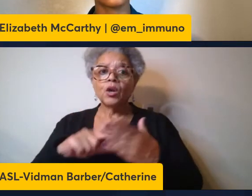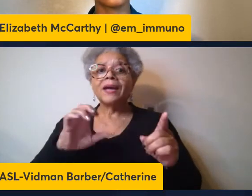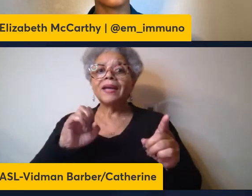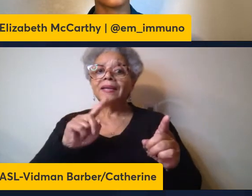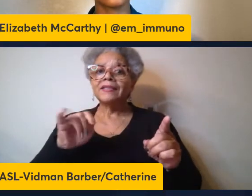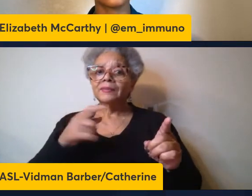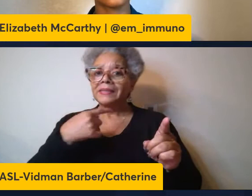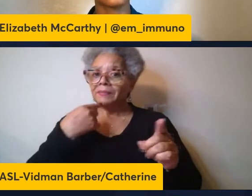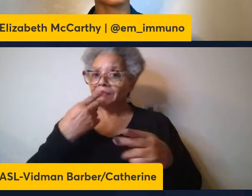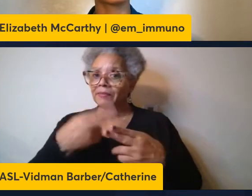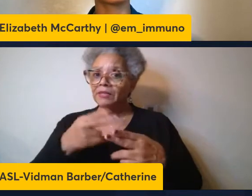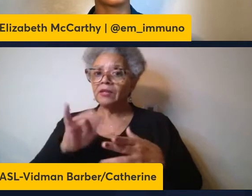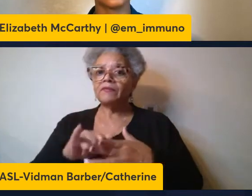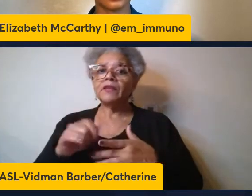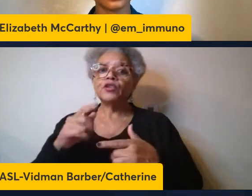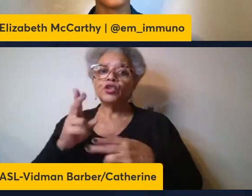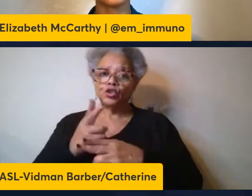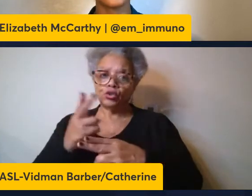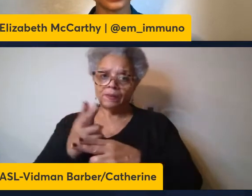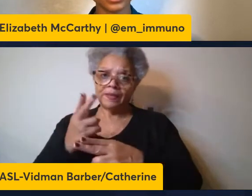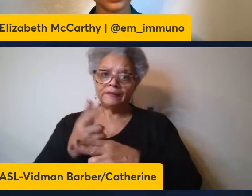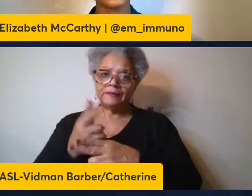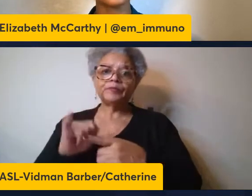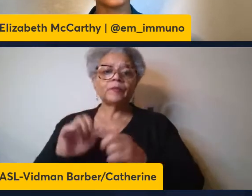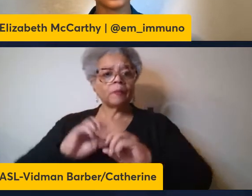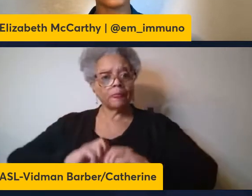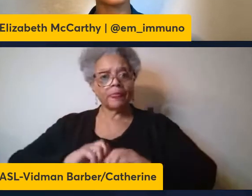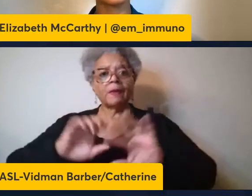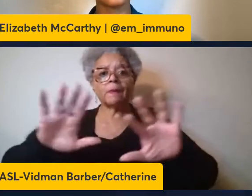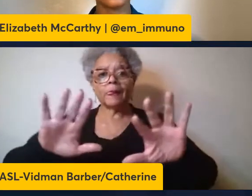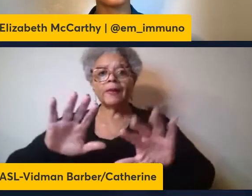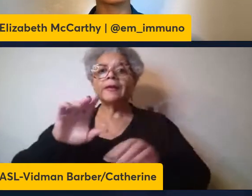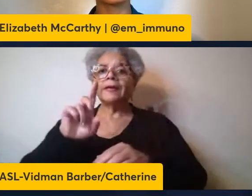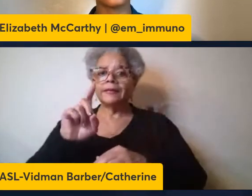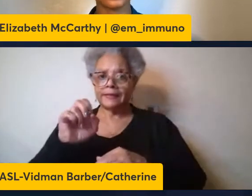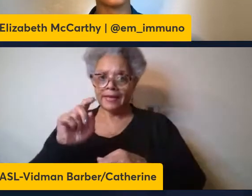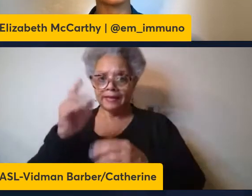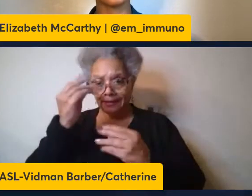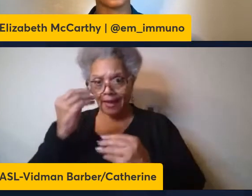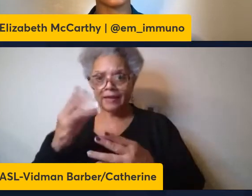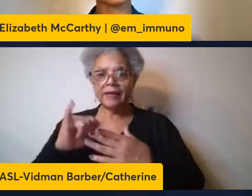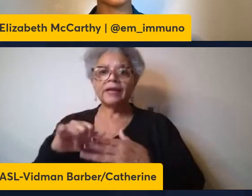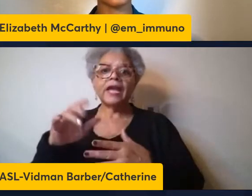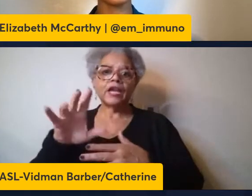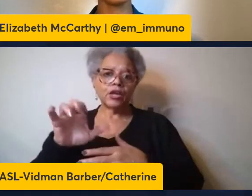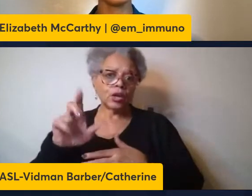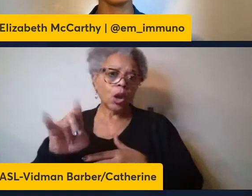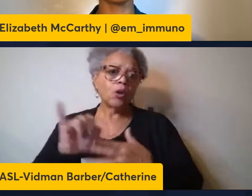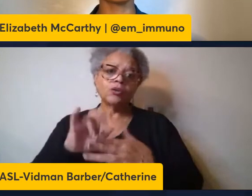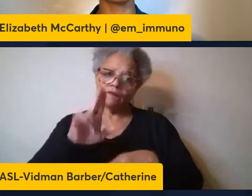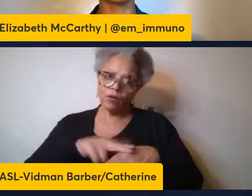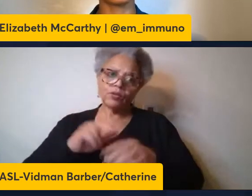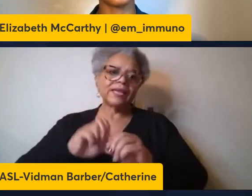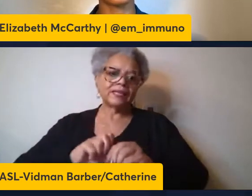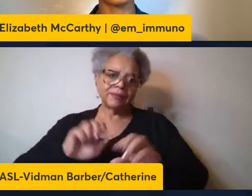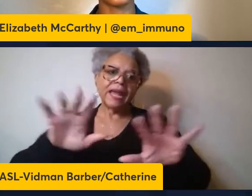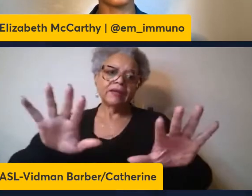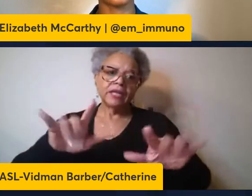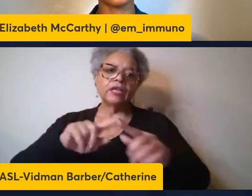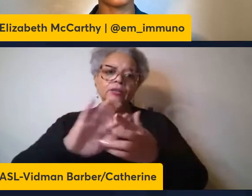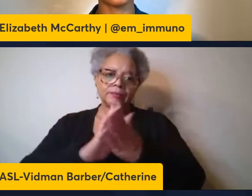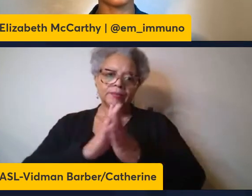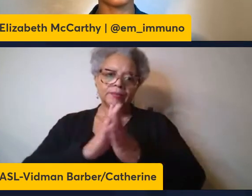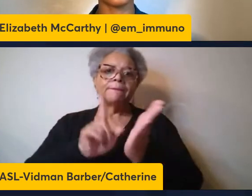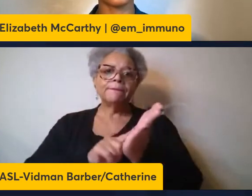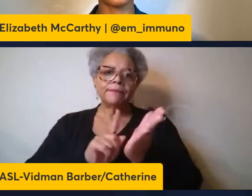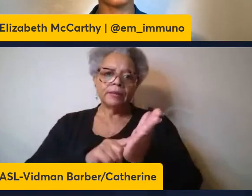terms of reproducibility, the fact that you put your data out, you'll get your code out there, and your data, of course, will have to be out there if you published. I think that's a